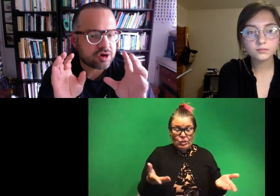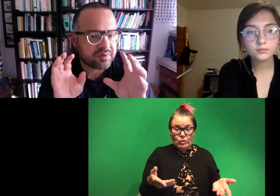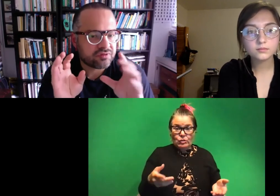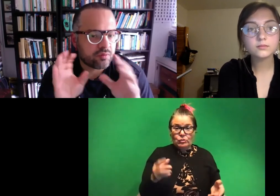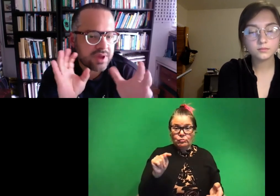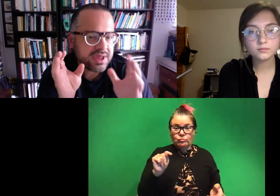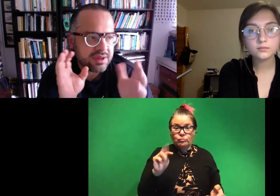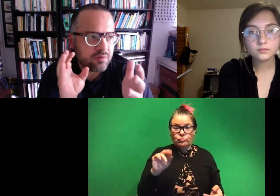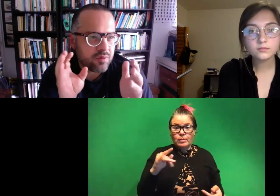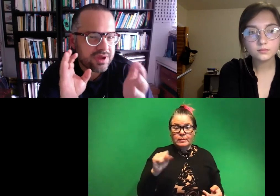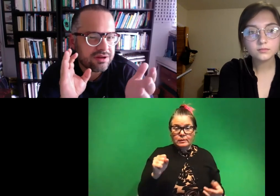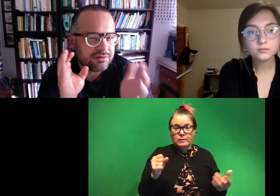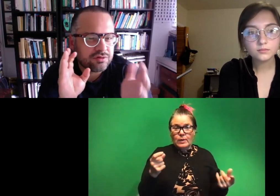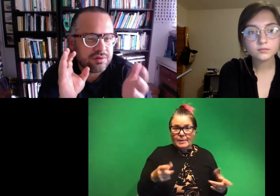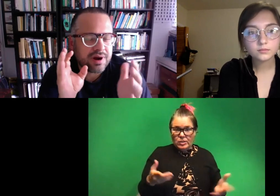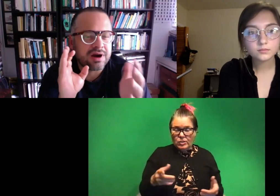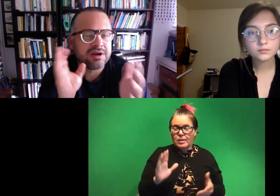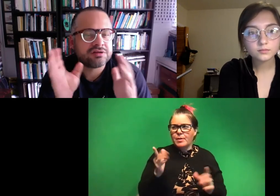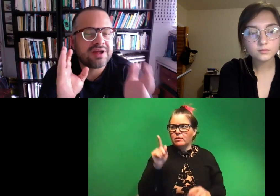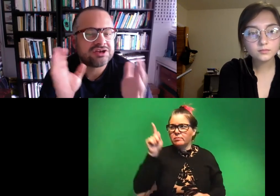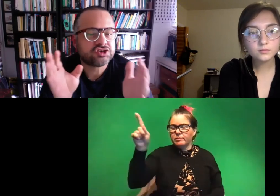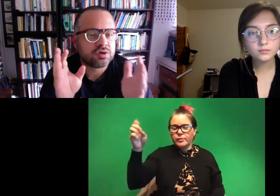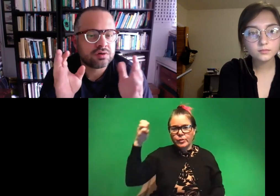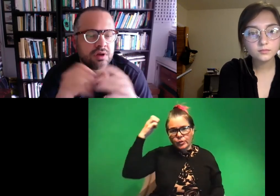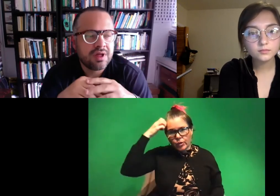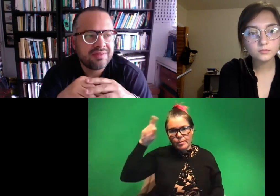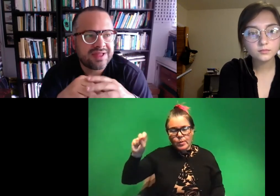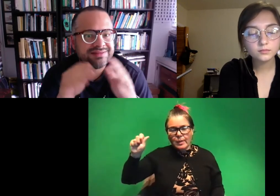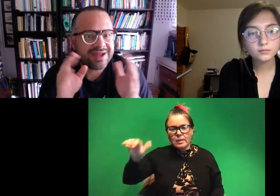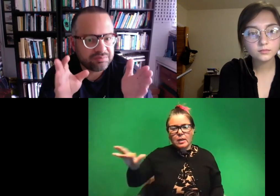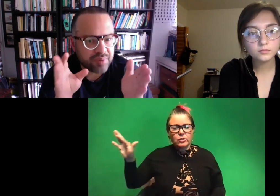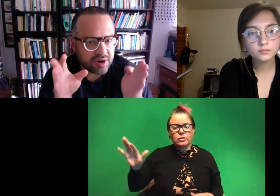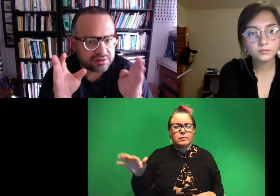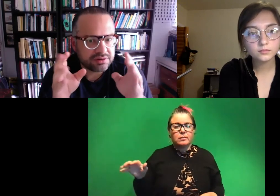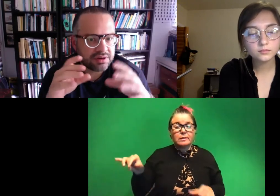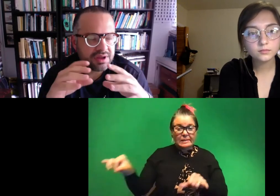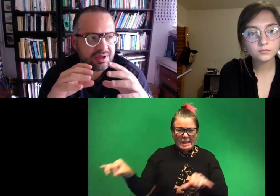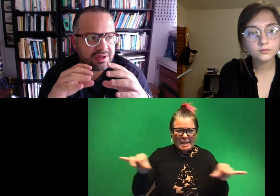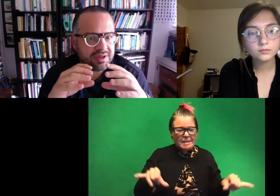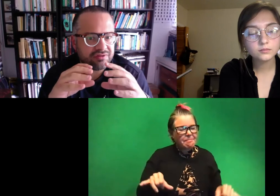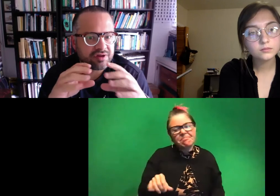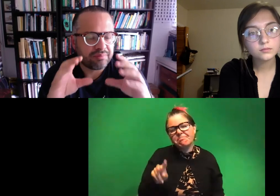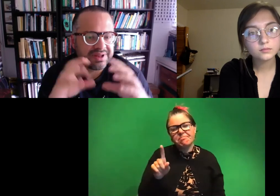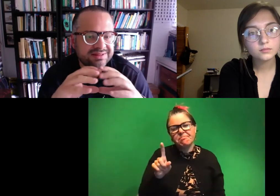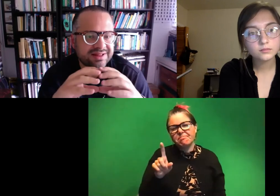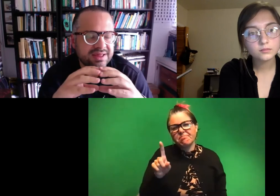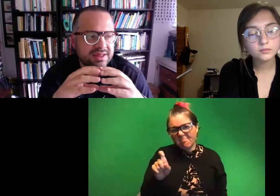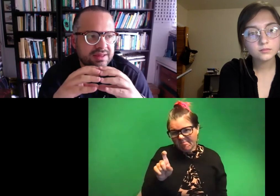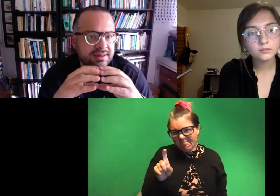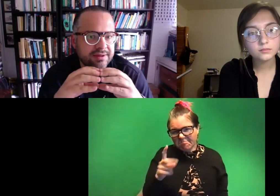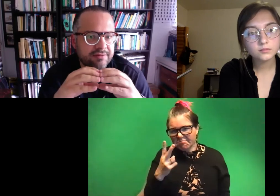in the tropics. We are not that sure that pattern is